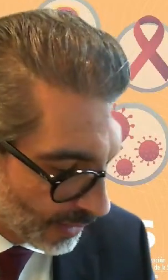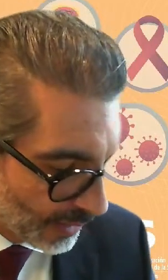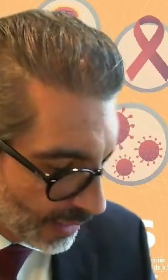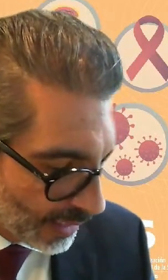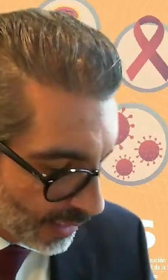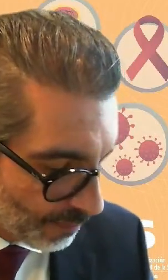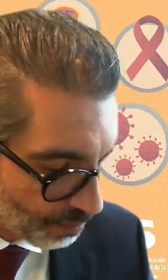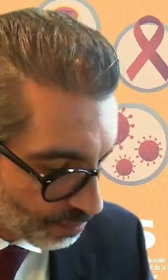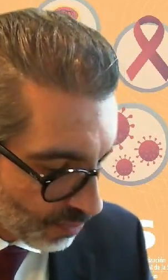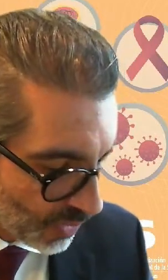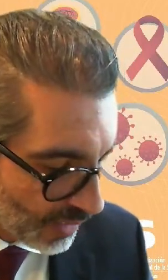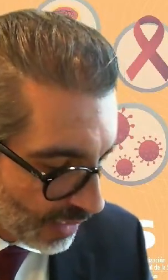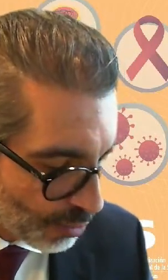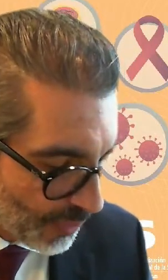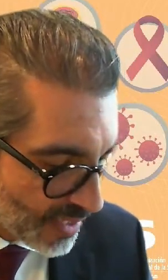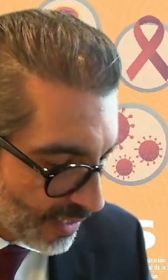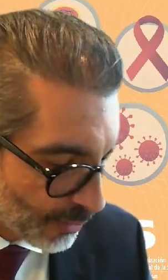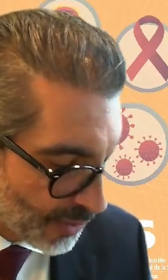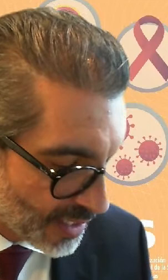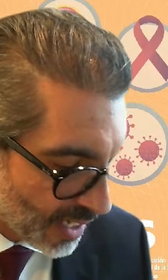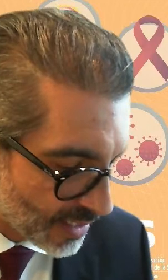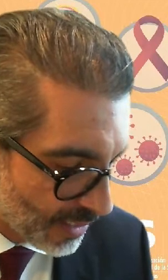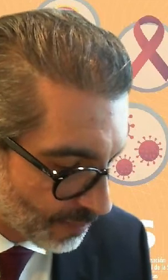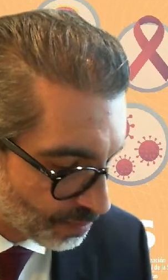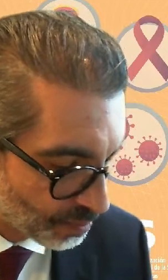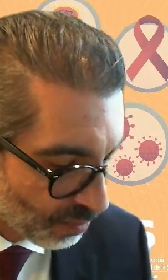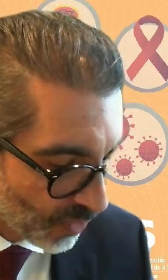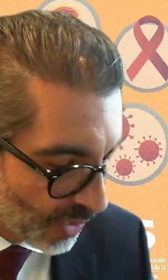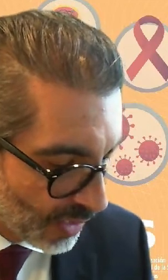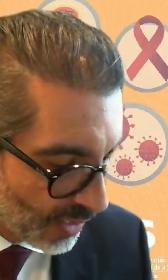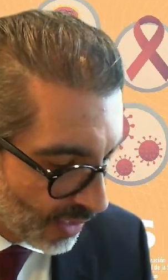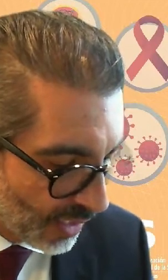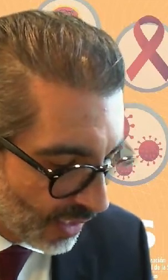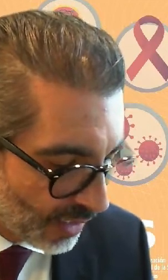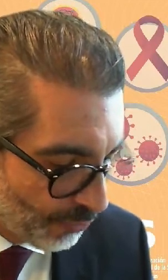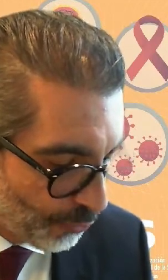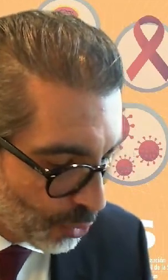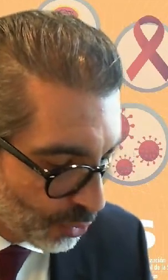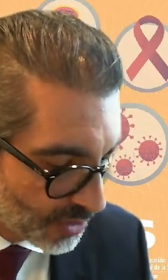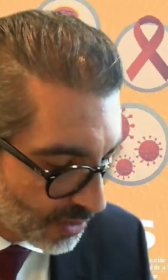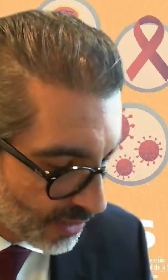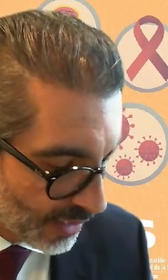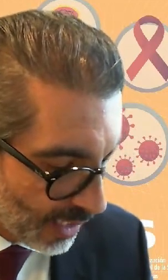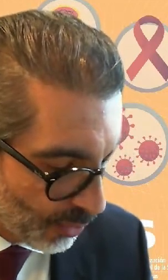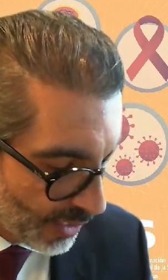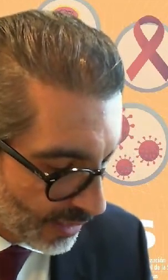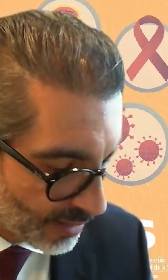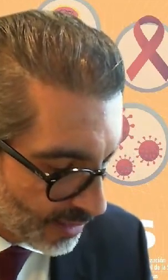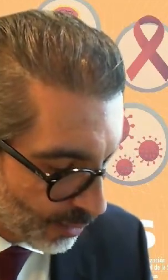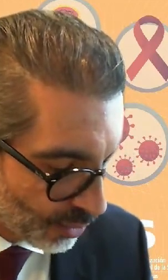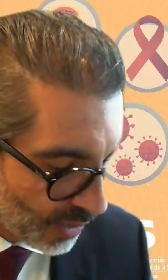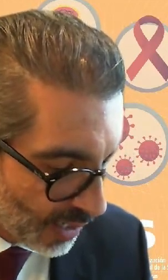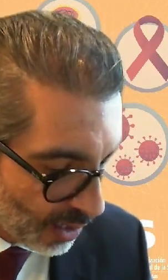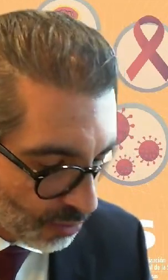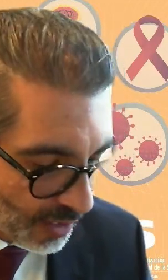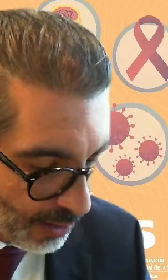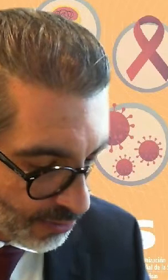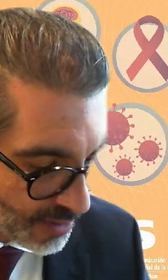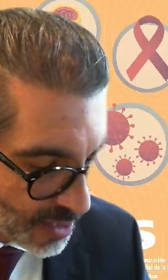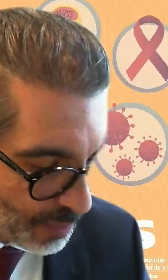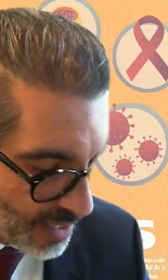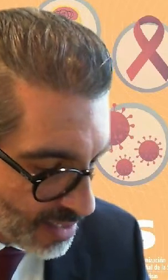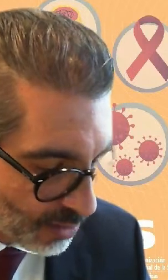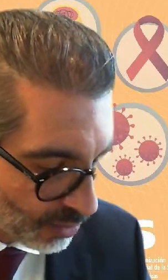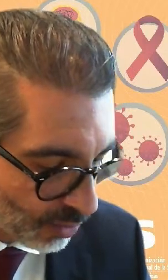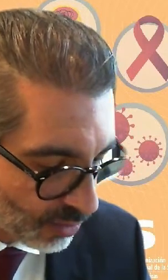Vigo. Claudia Peseto is asking if you could elaborate, Daniel, on how